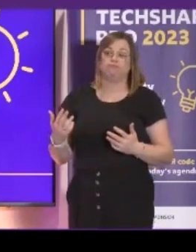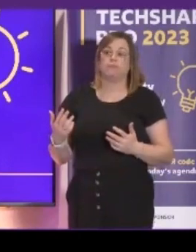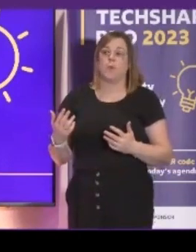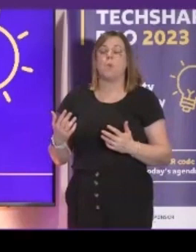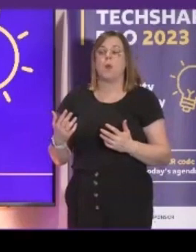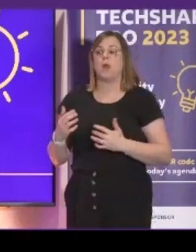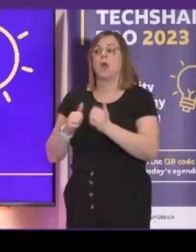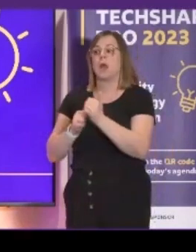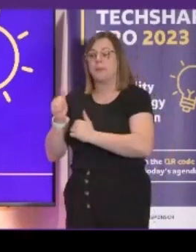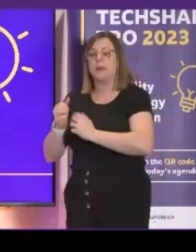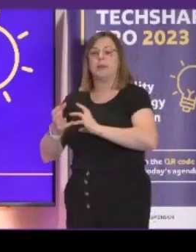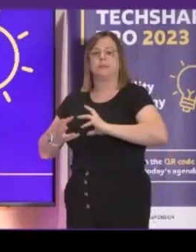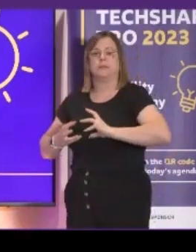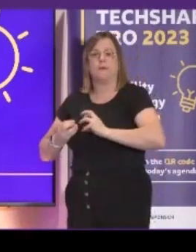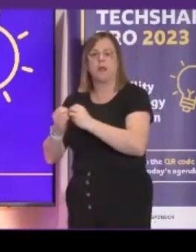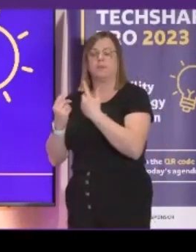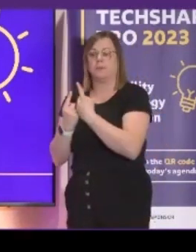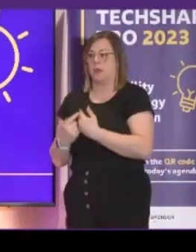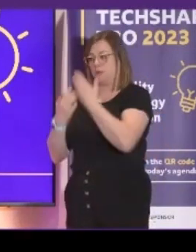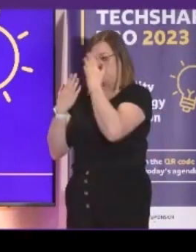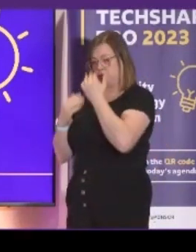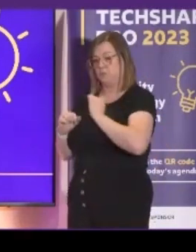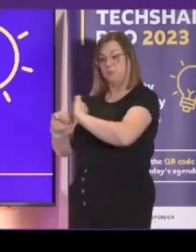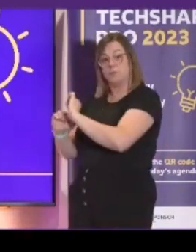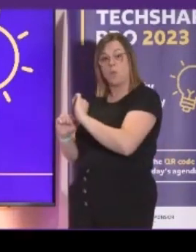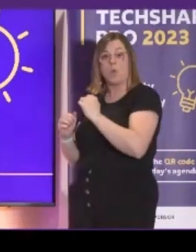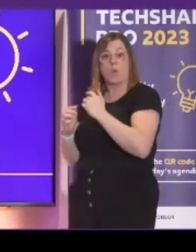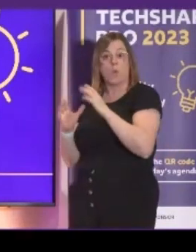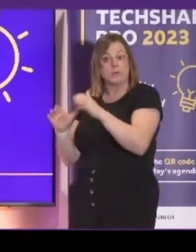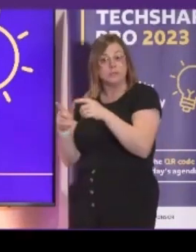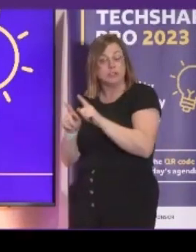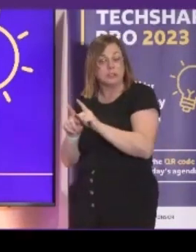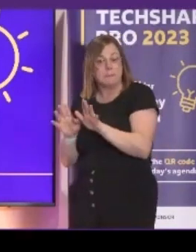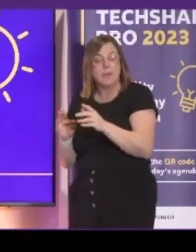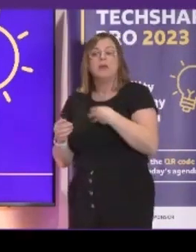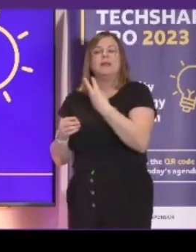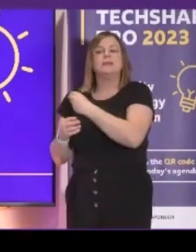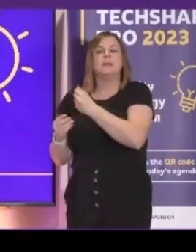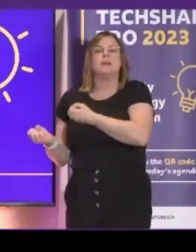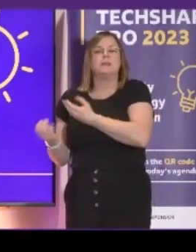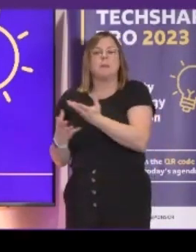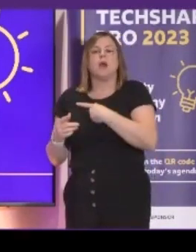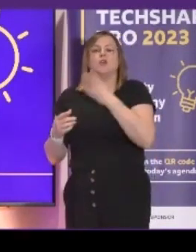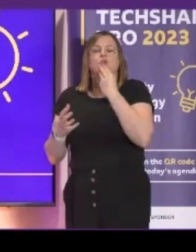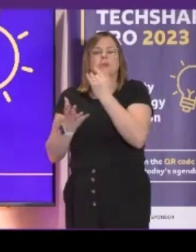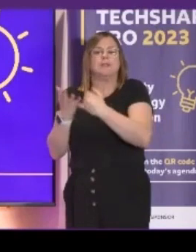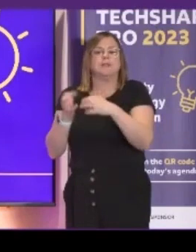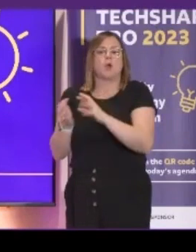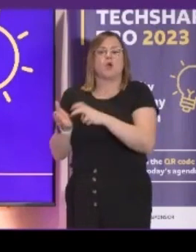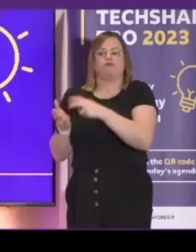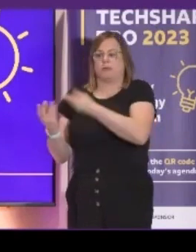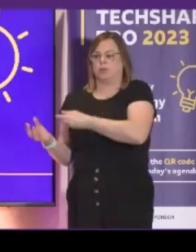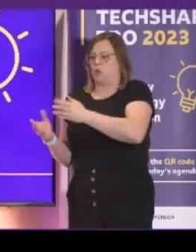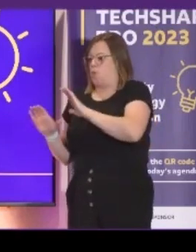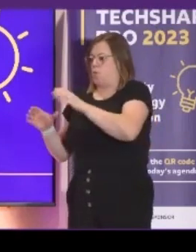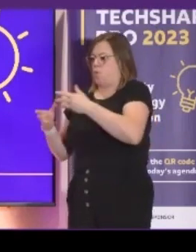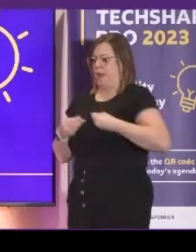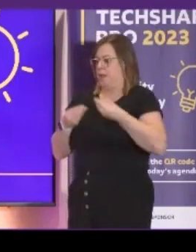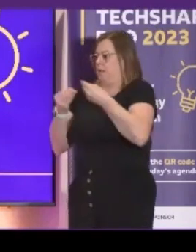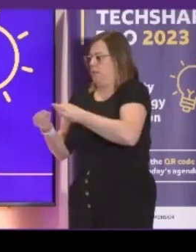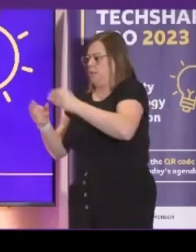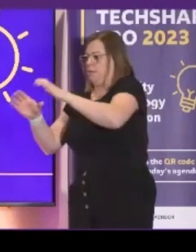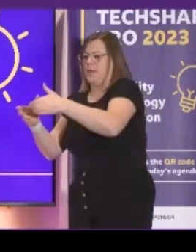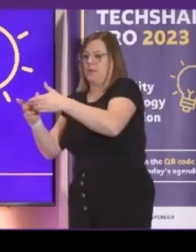and I don't know if it's true for your organisation, but some suppliers will use subcontractors. So I guess the